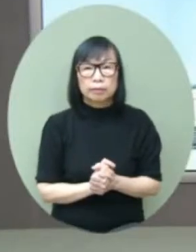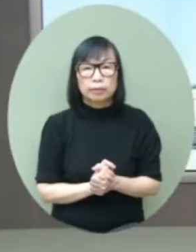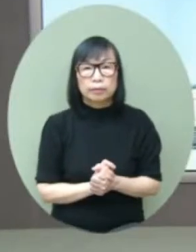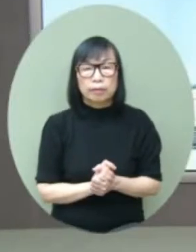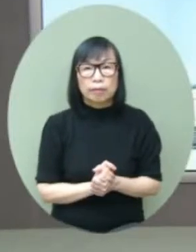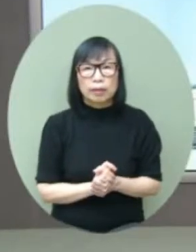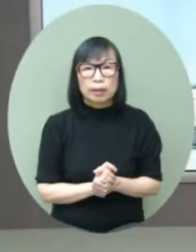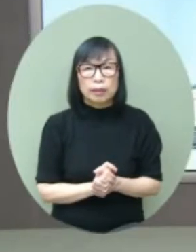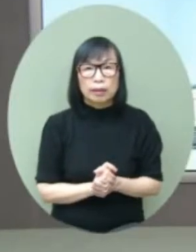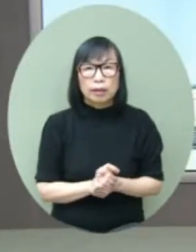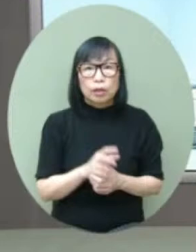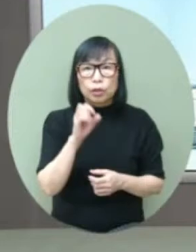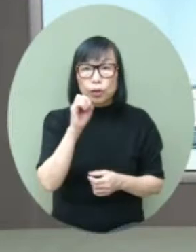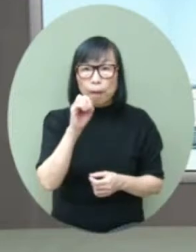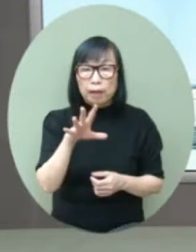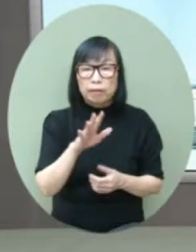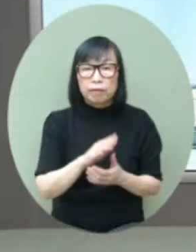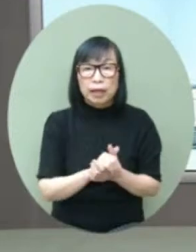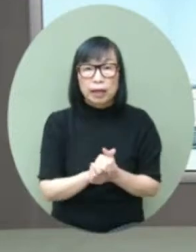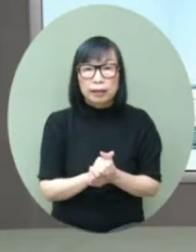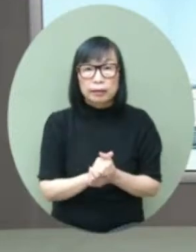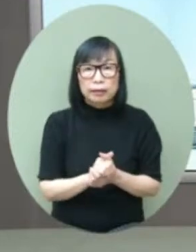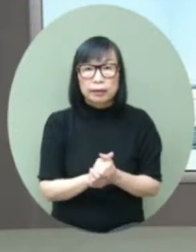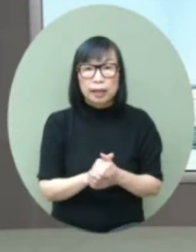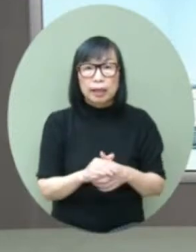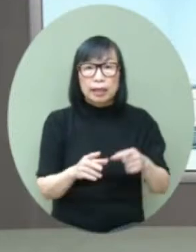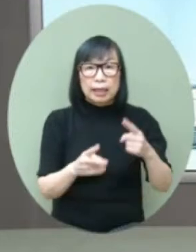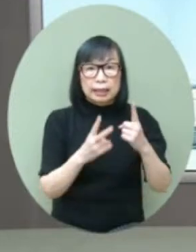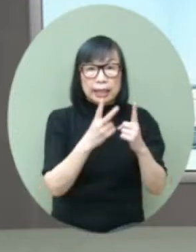Perhaps you can take one last question.